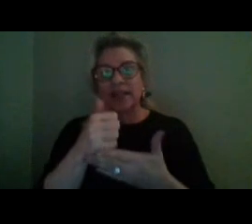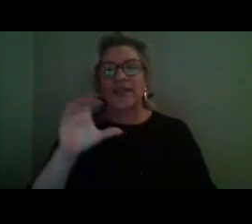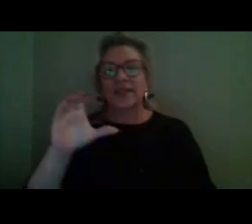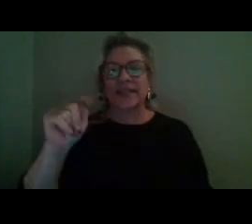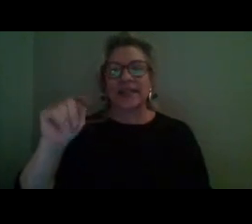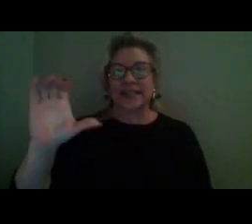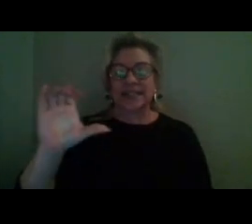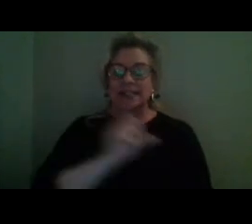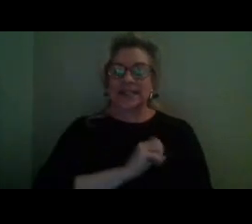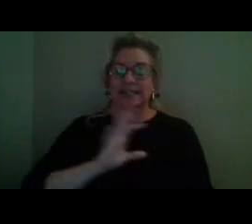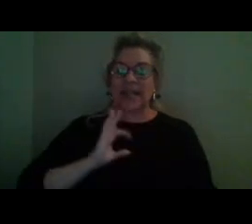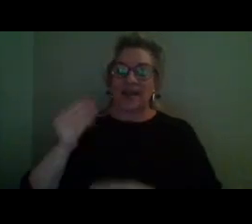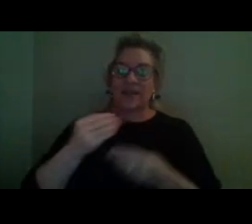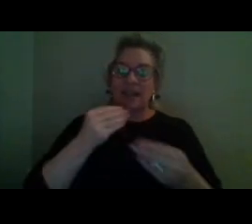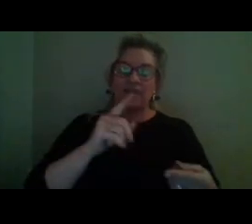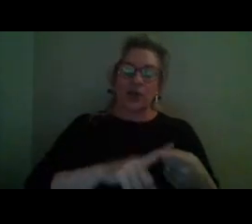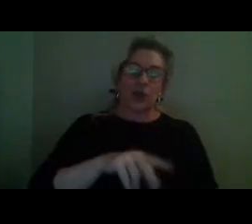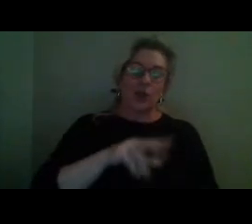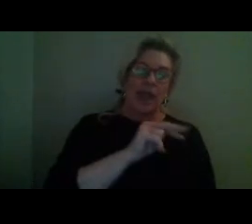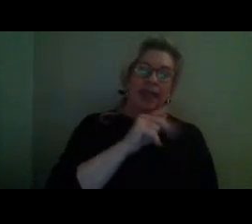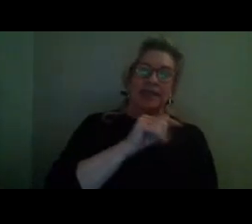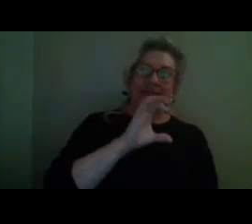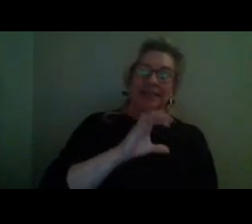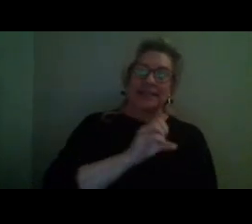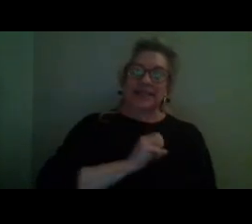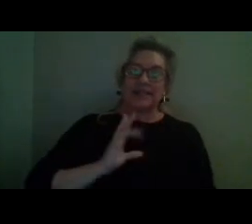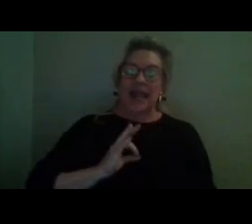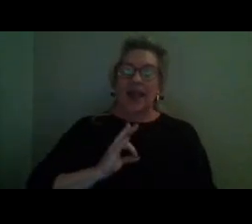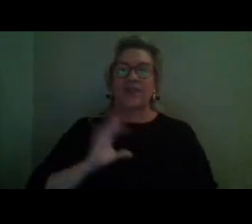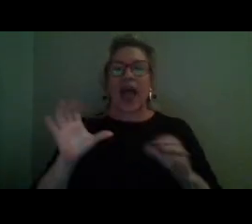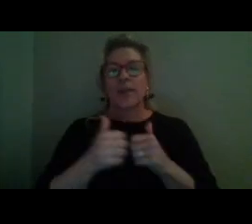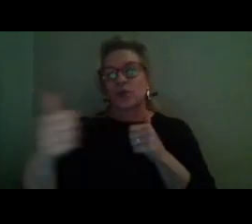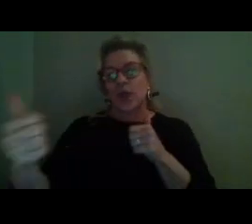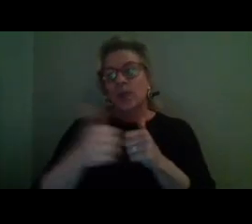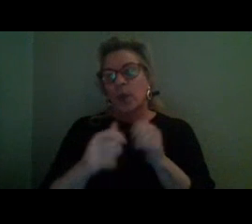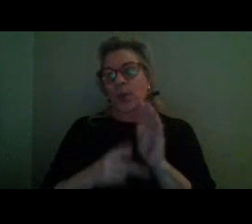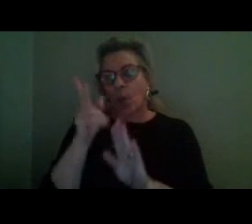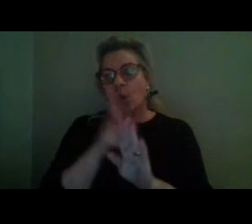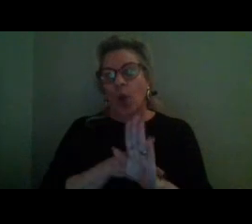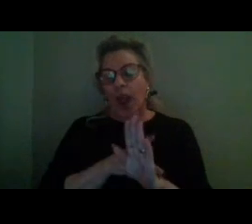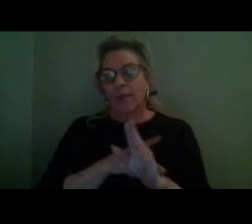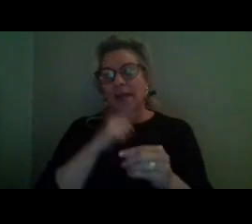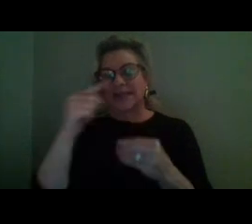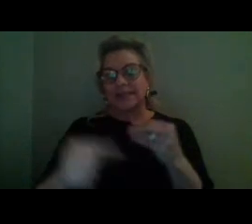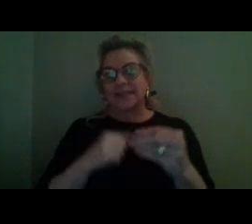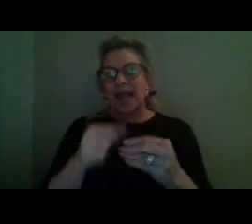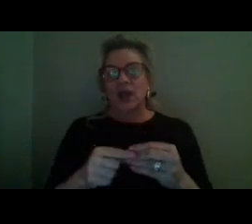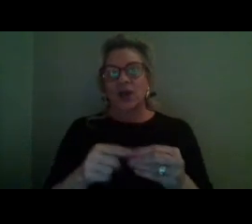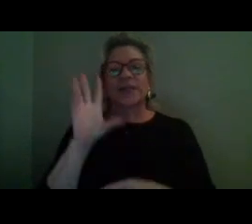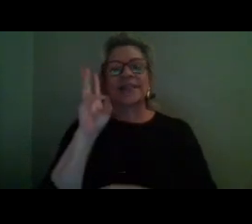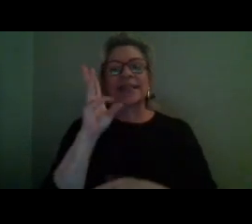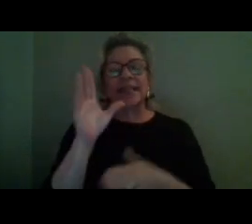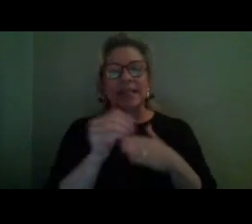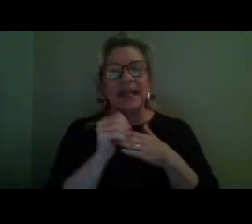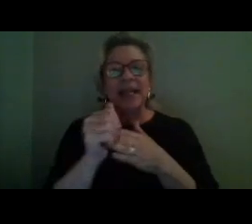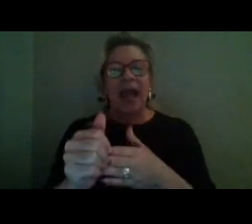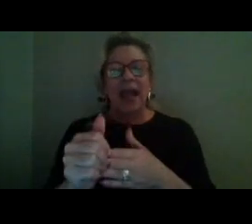staff provided to NCTC staff during this development of the Active Transportation Program, Cycle 6 Guidance and Application